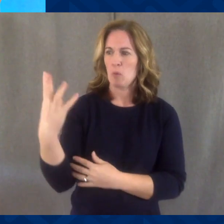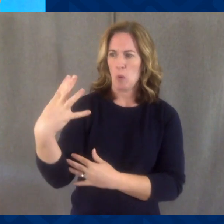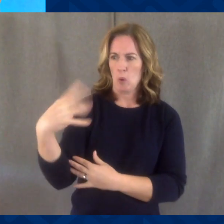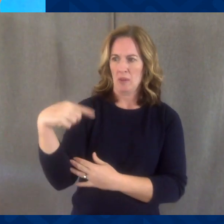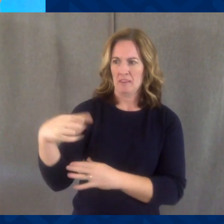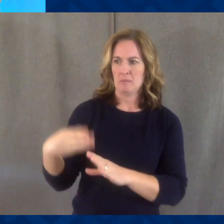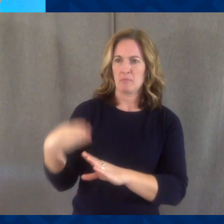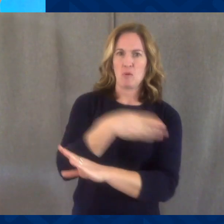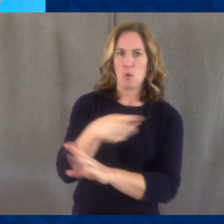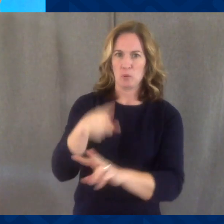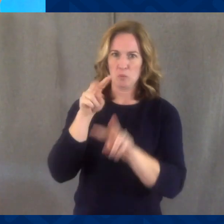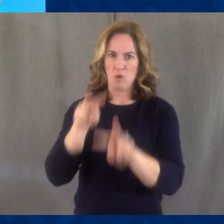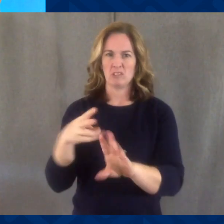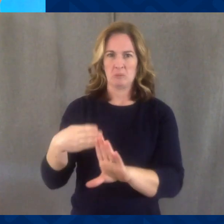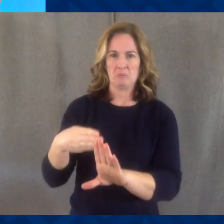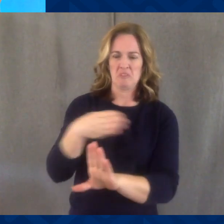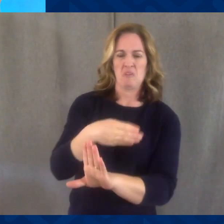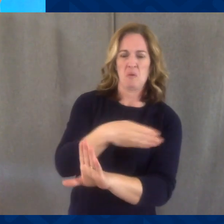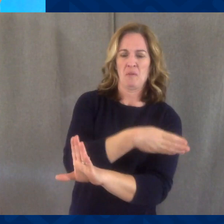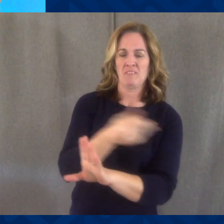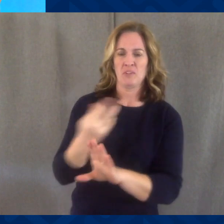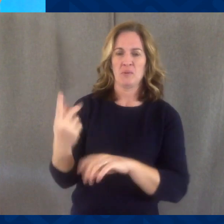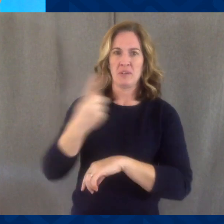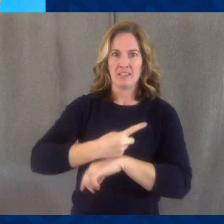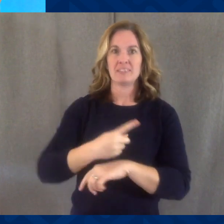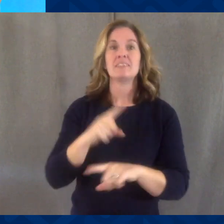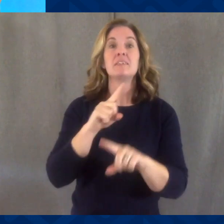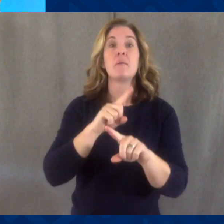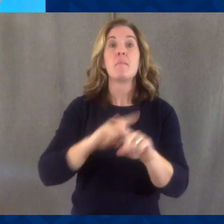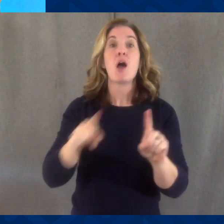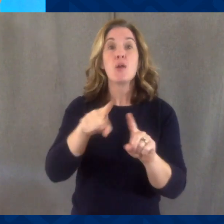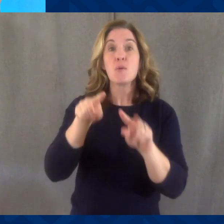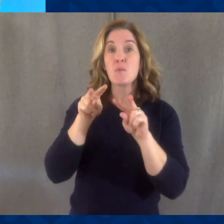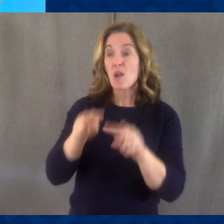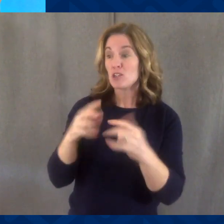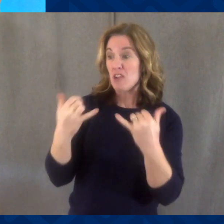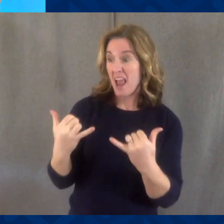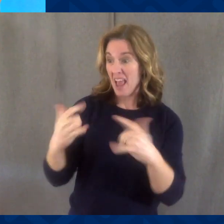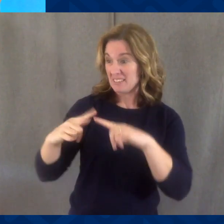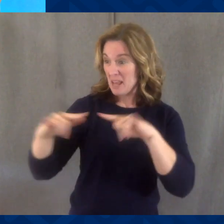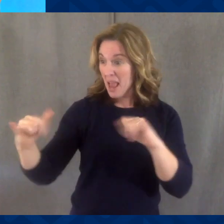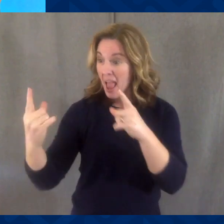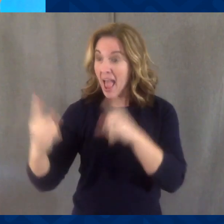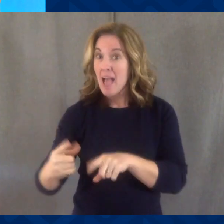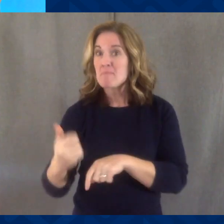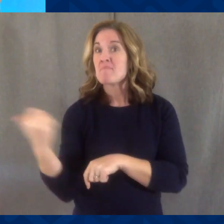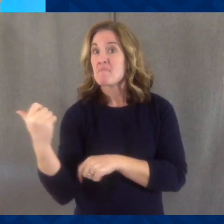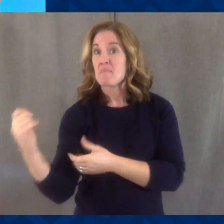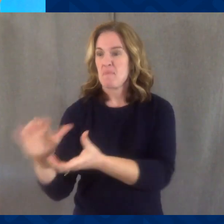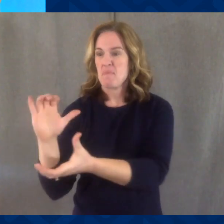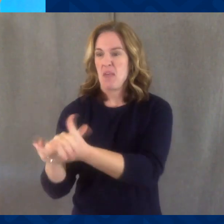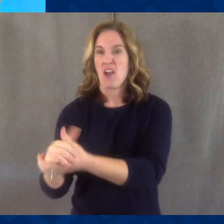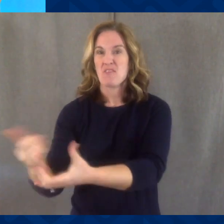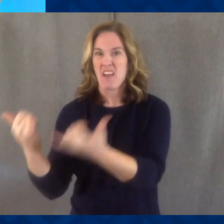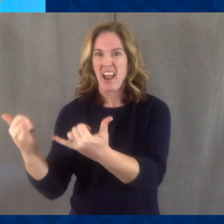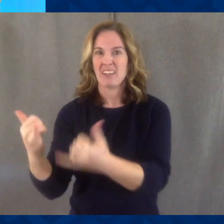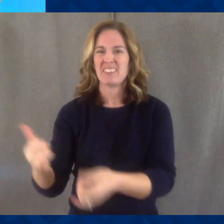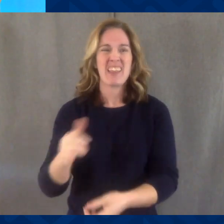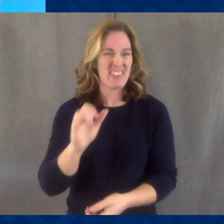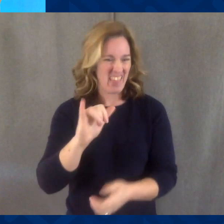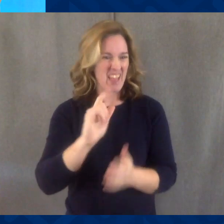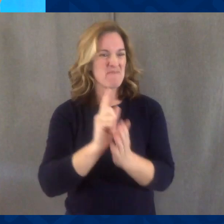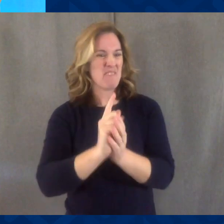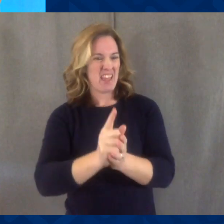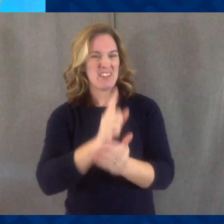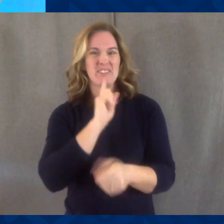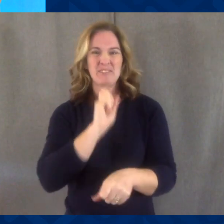being viewed. Yep. But for those of you who are watching right now... Guess who's getting married this weekend? Literally right now. I don't know if, am I